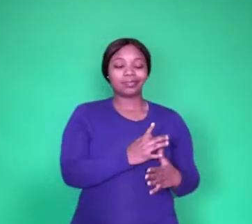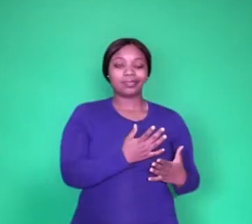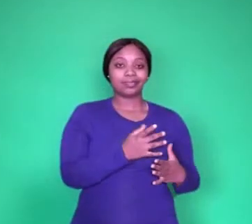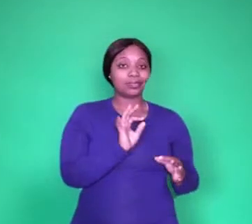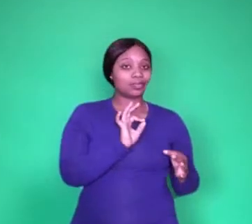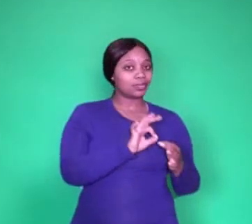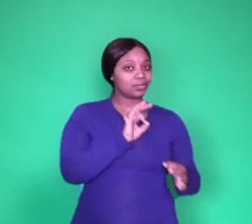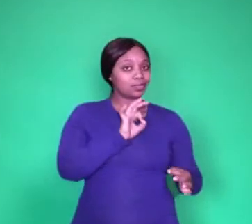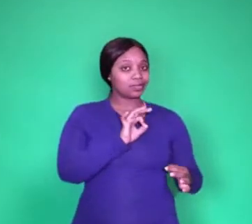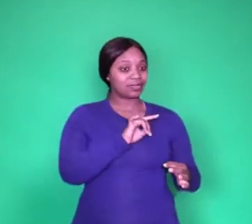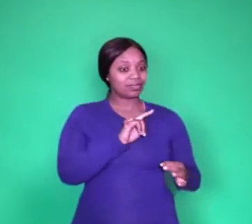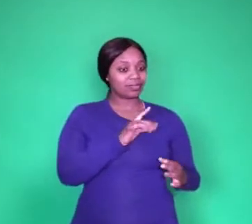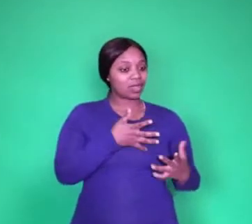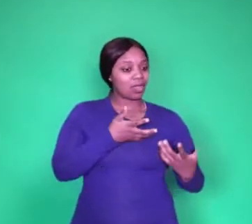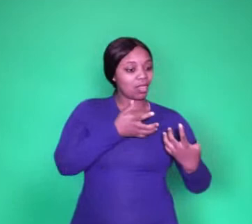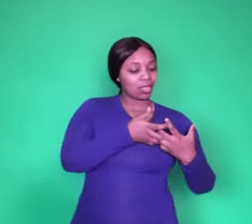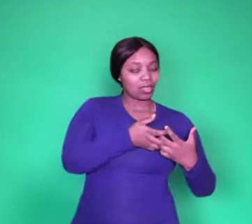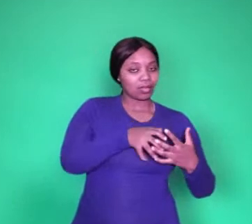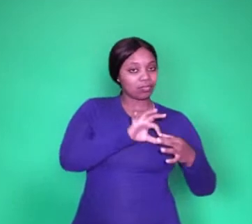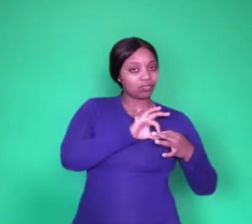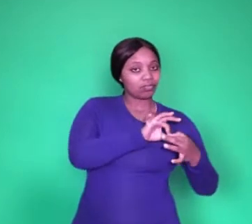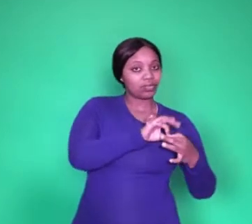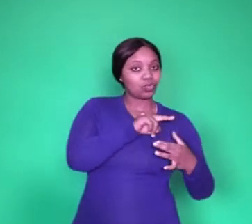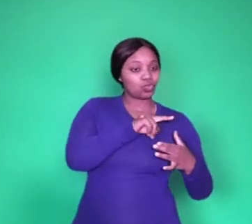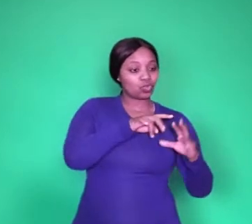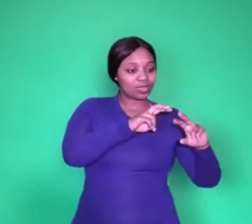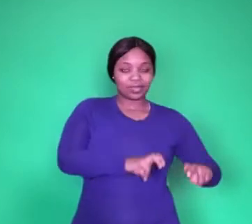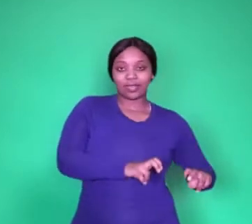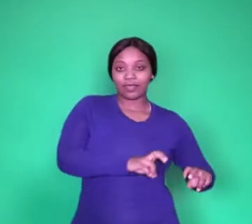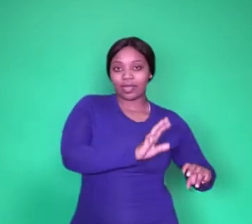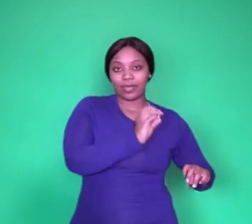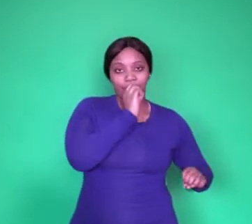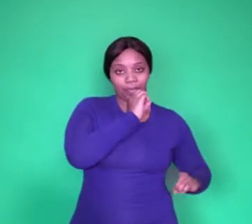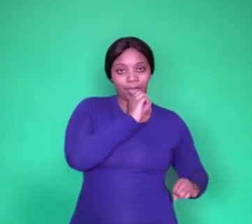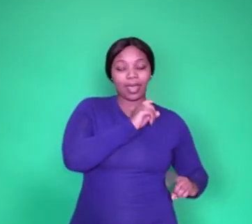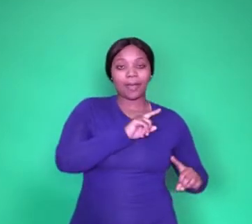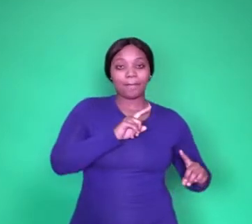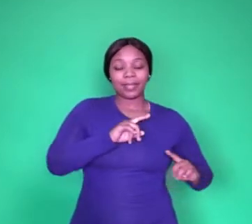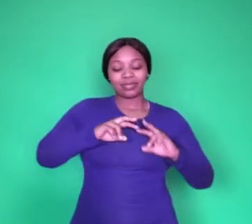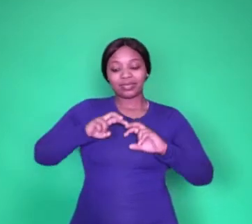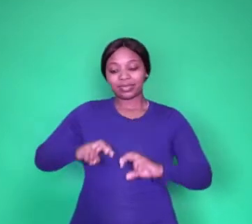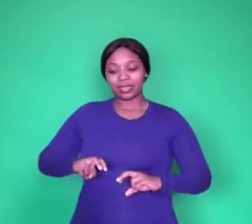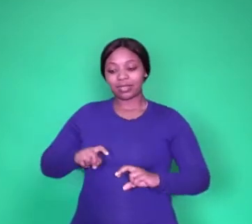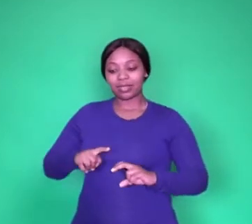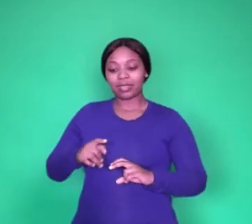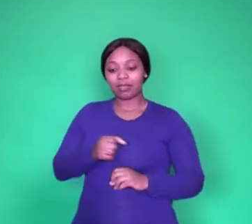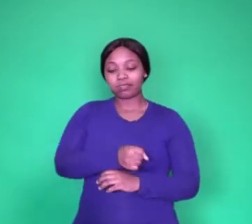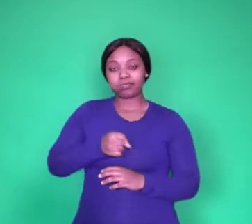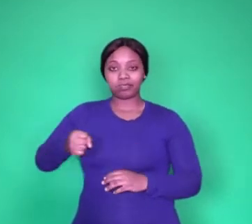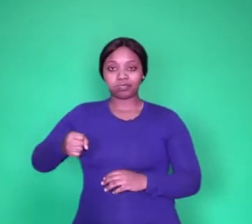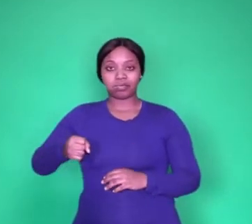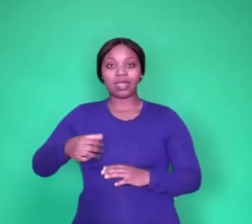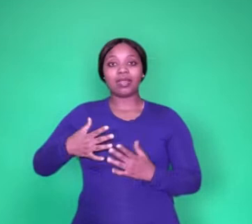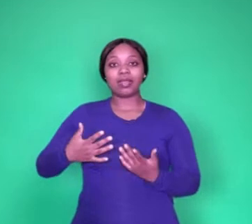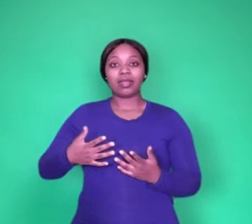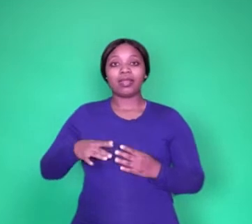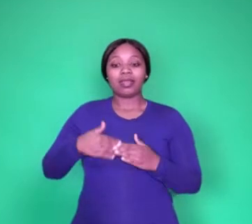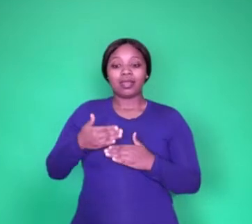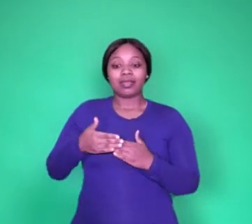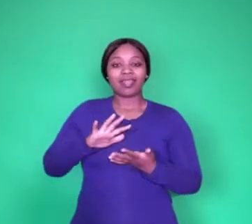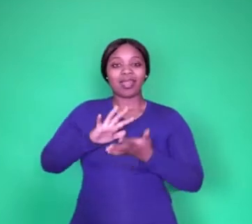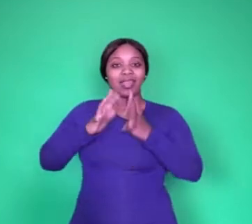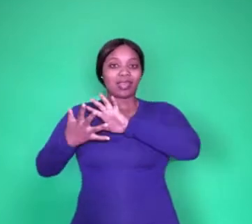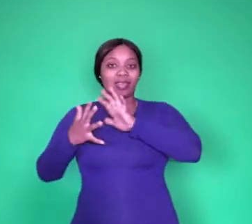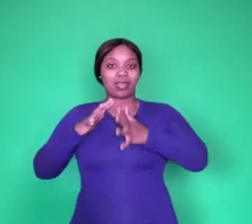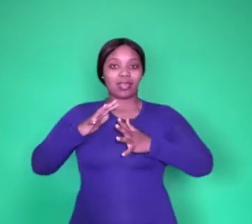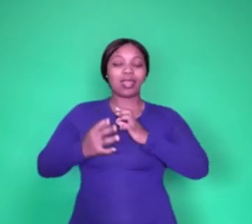survey related when it comes to data innovation, but mostly to study displacement, particularly in the aftermath of disasters.